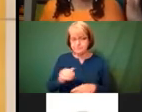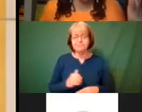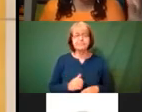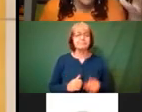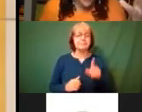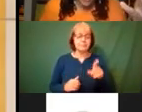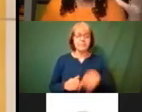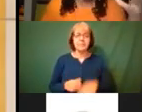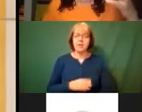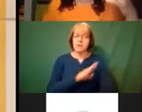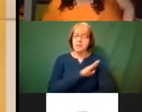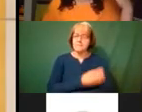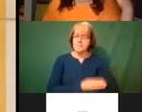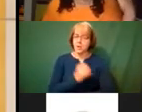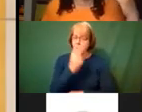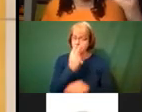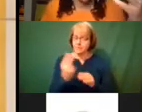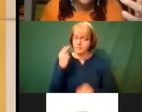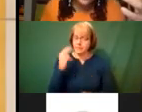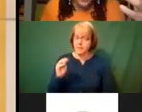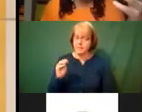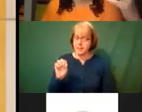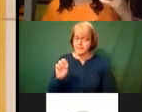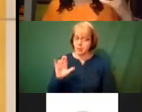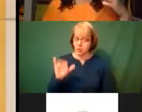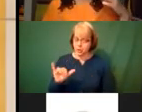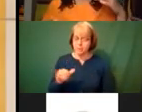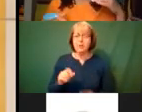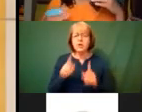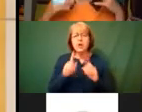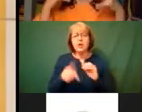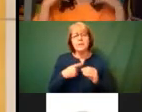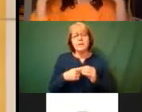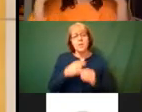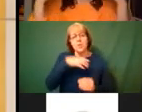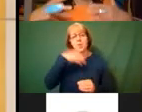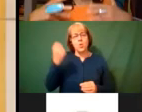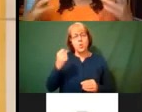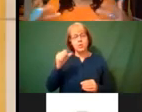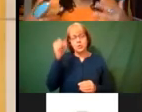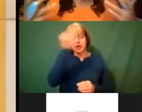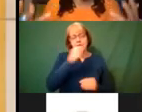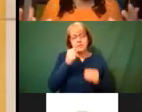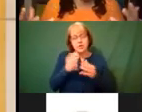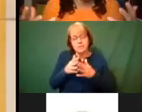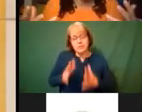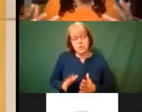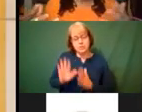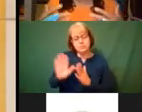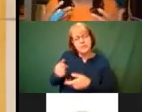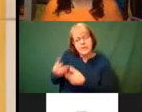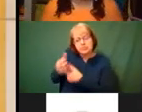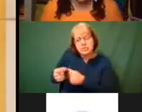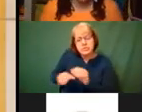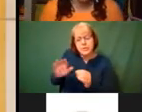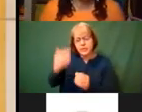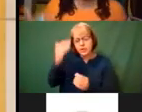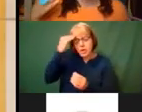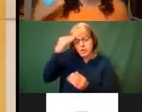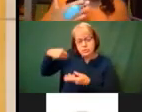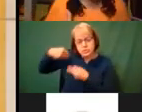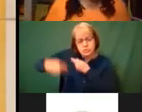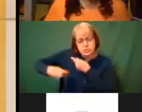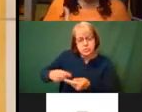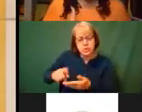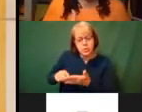talking to a lot of African-Americans, particularly older African-Americans, about what they trust in terms of knowledge and what they can rely upon. Because